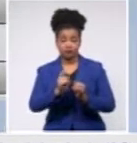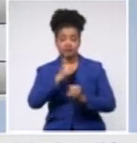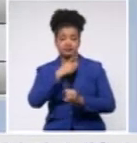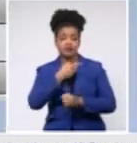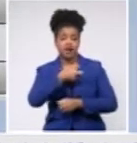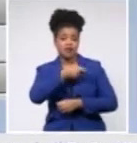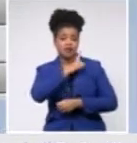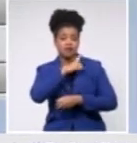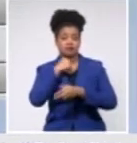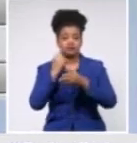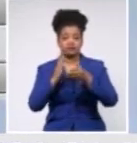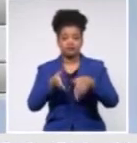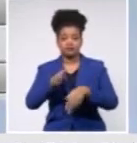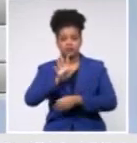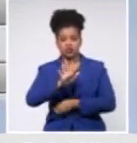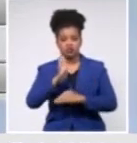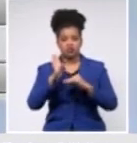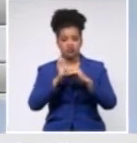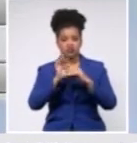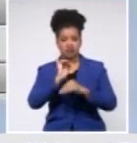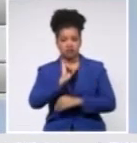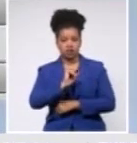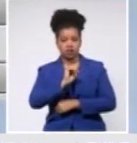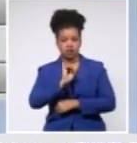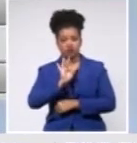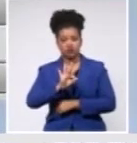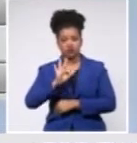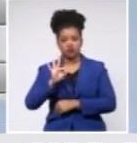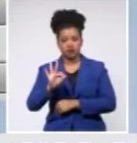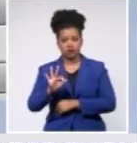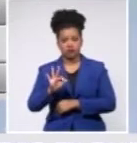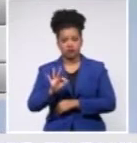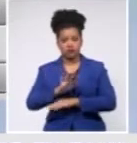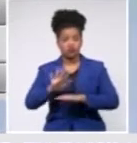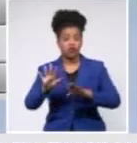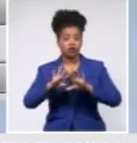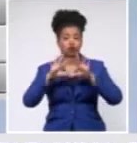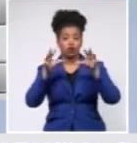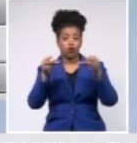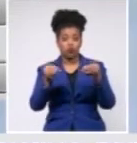989,728 COVID-19 fatalities, and a mortality rate of